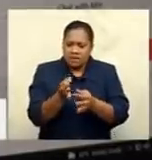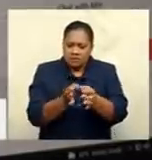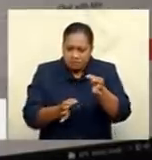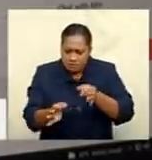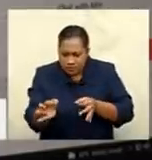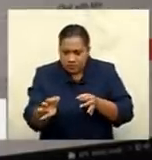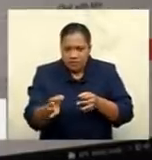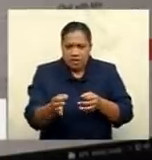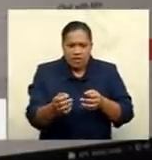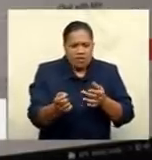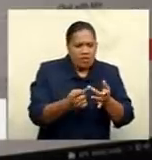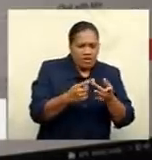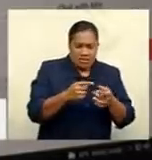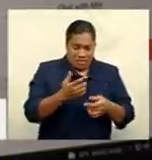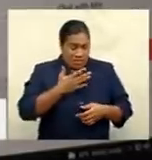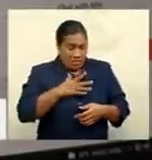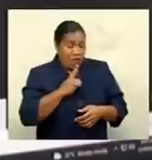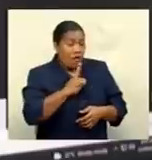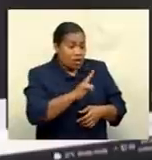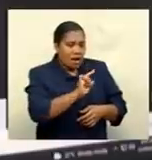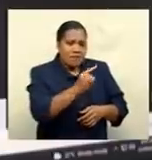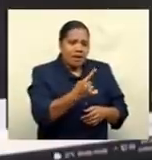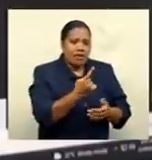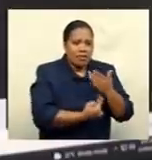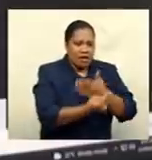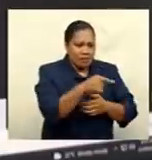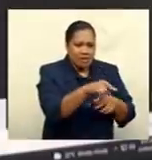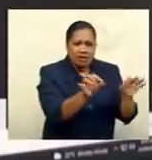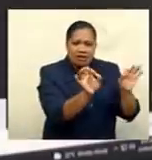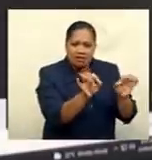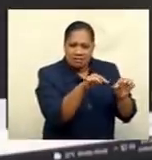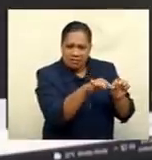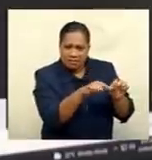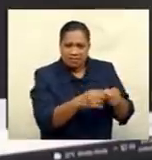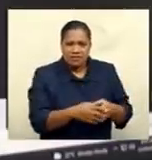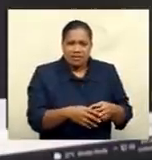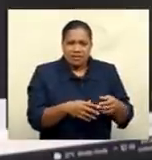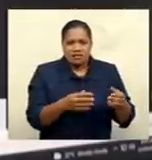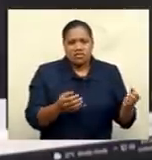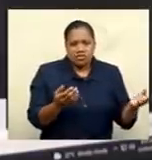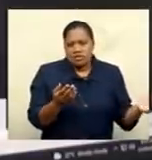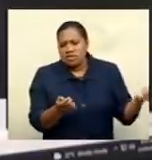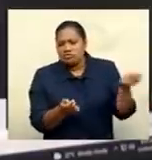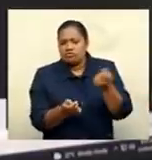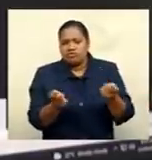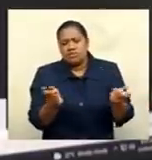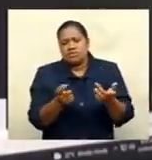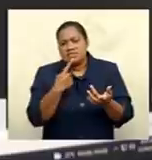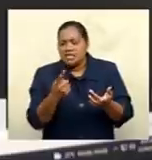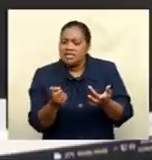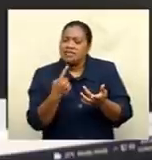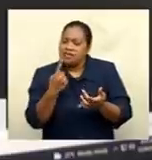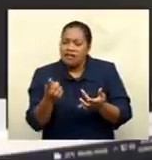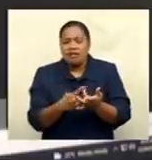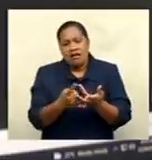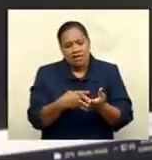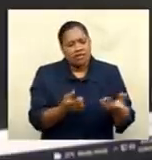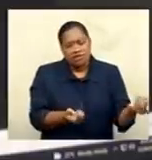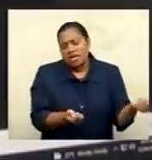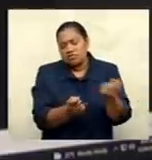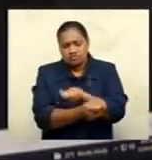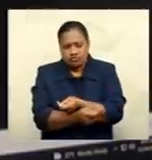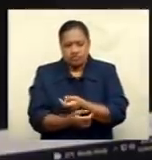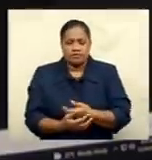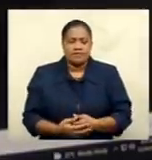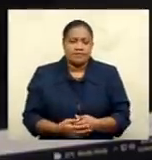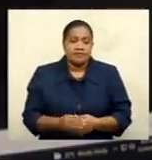products for what they have ordered. And then there were no timely redress provided to consumers. Consumers have been urged to